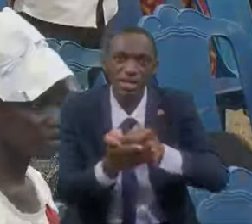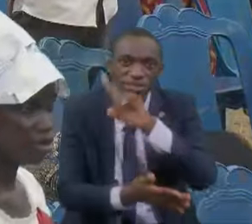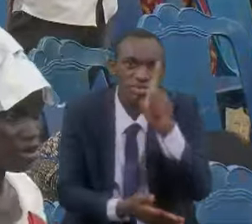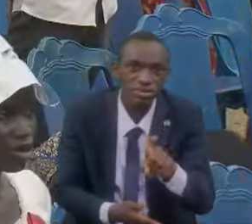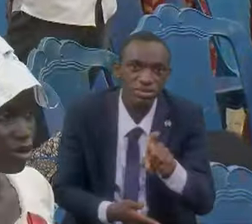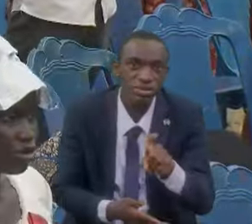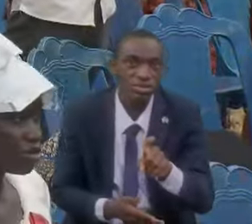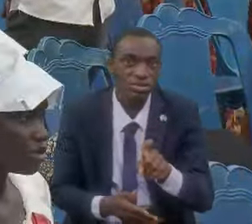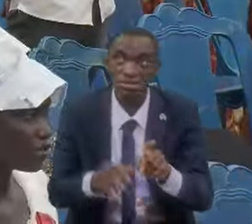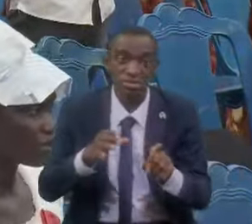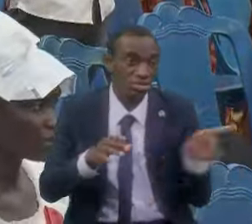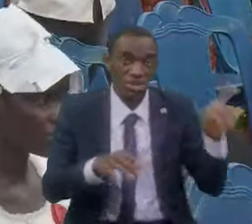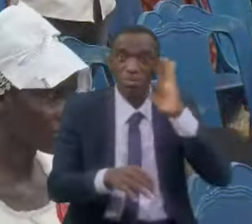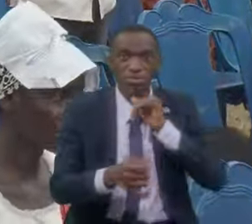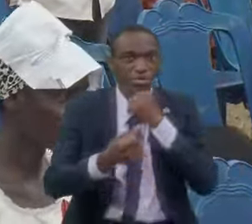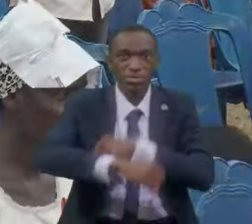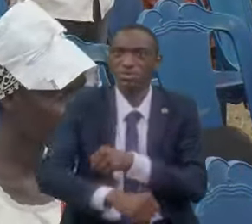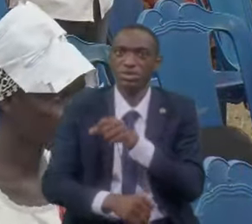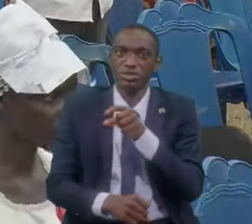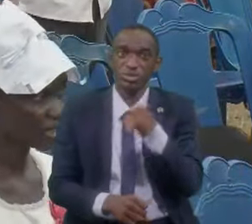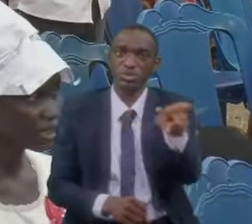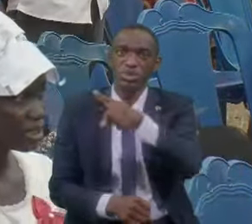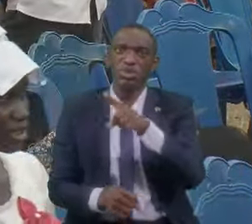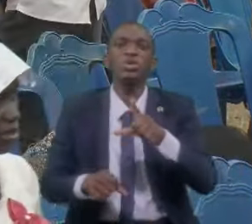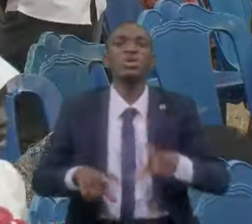in the joy of the Lord.